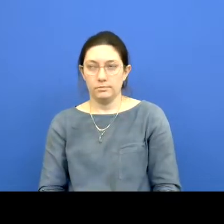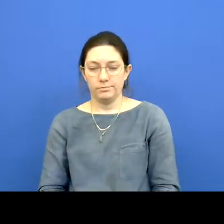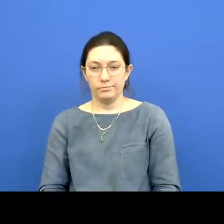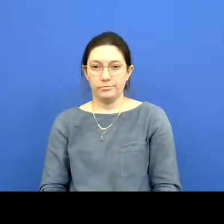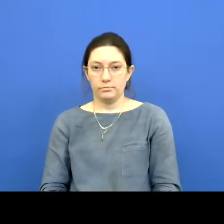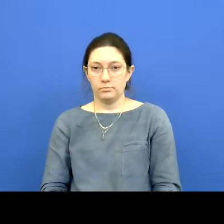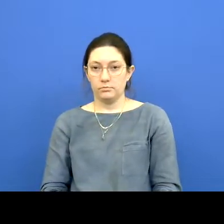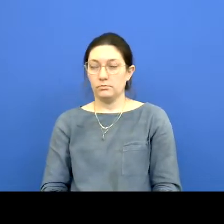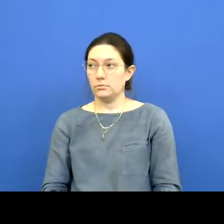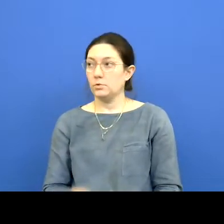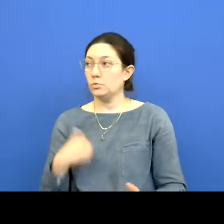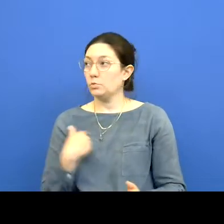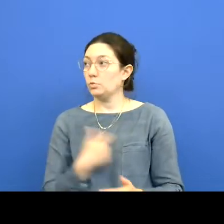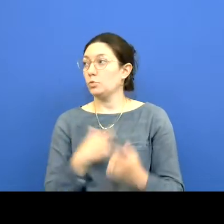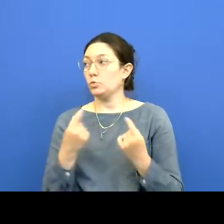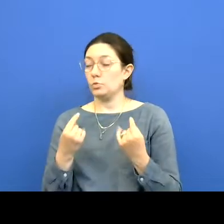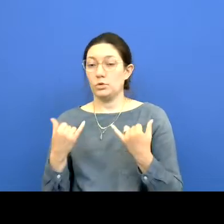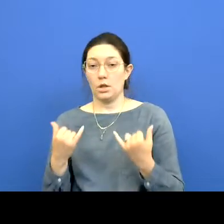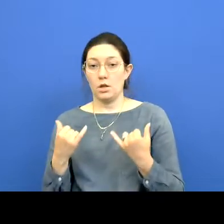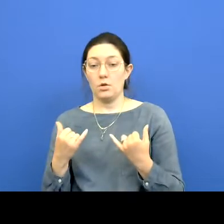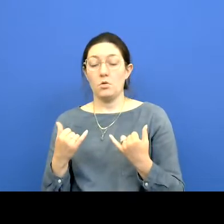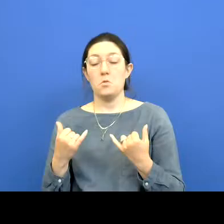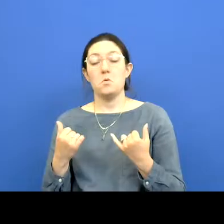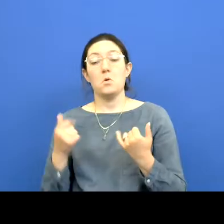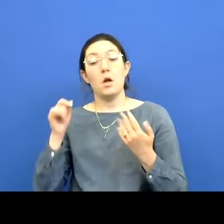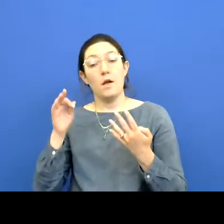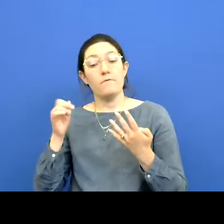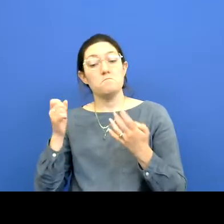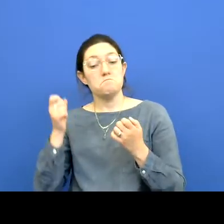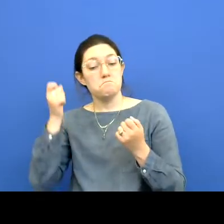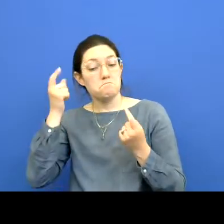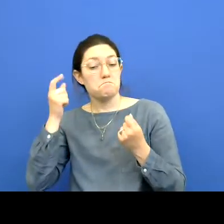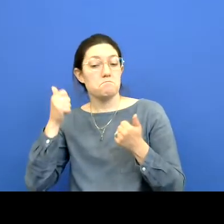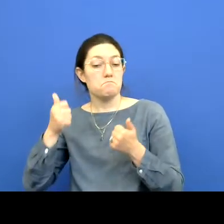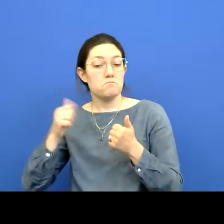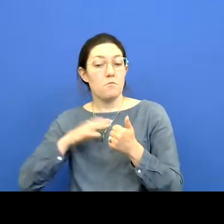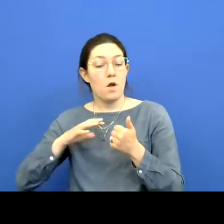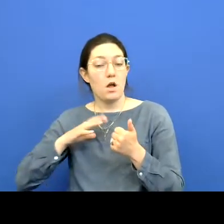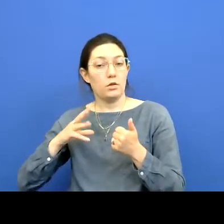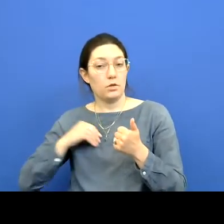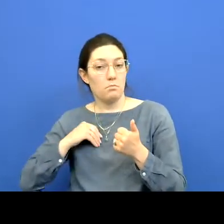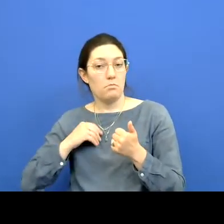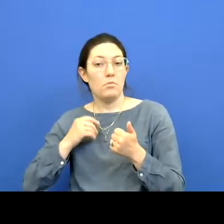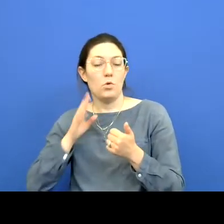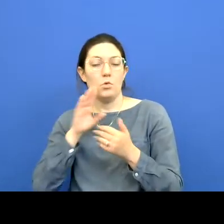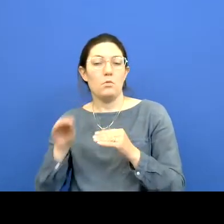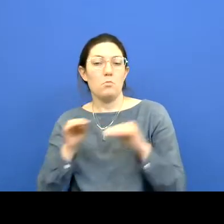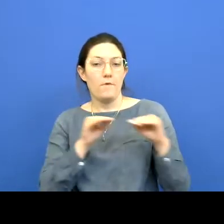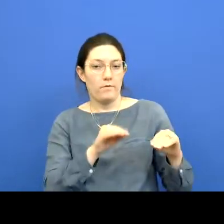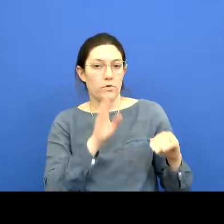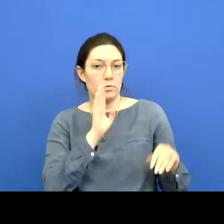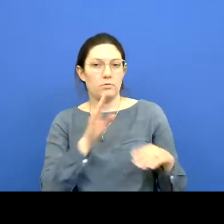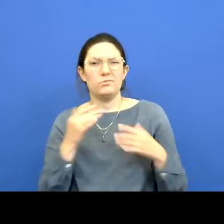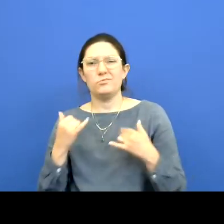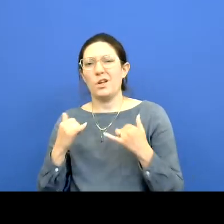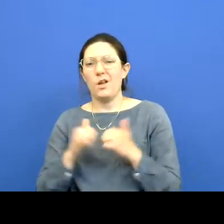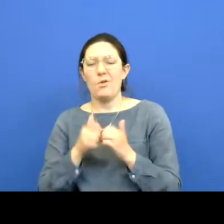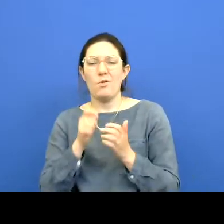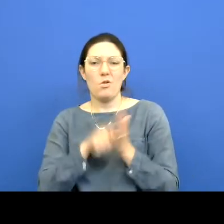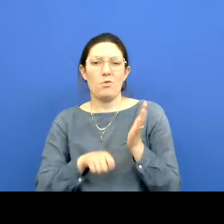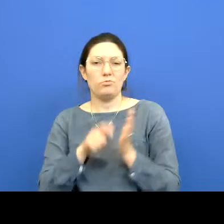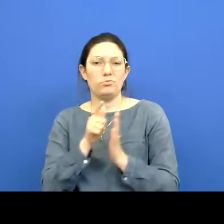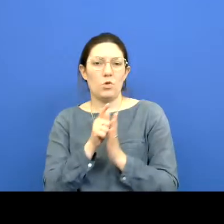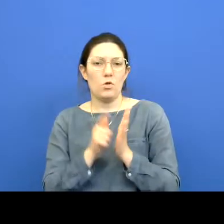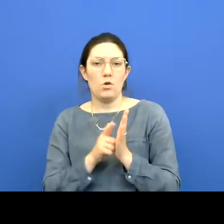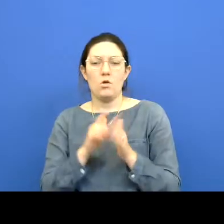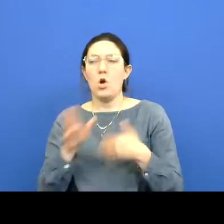so what we're doing is the ones that make sense, we're moving over. Well, right now, the way the law is written is it's moving all